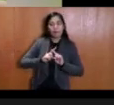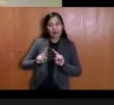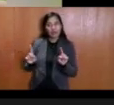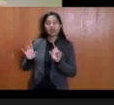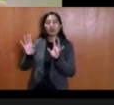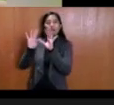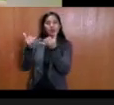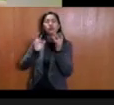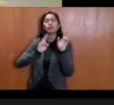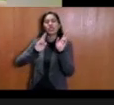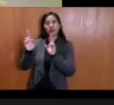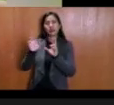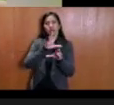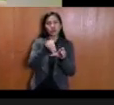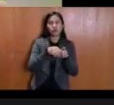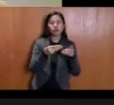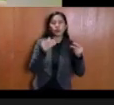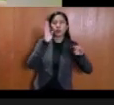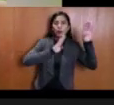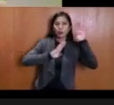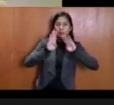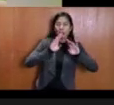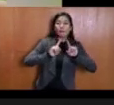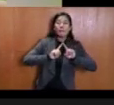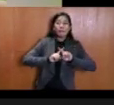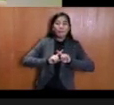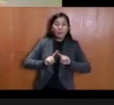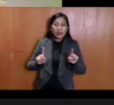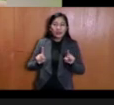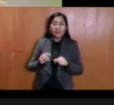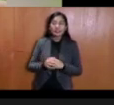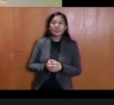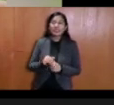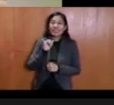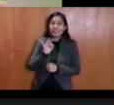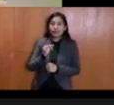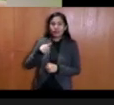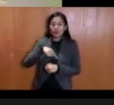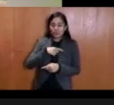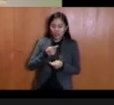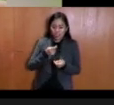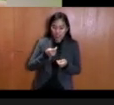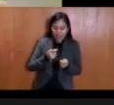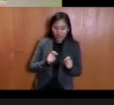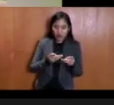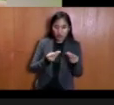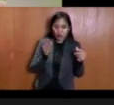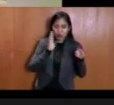will comply with the EPR. Mm-hmm. You know, but so long as you're trying to solve the problem, you're also creating.